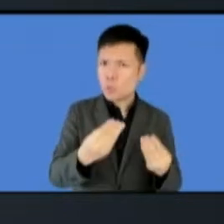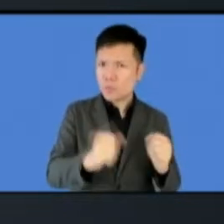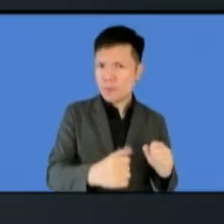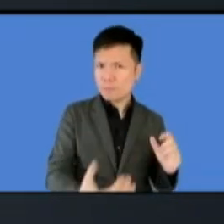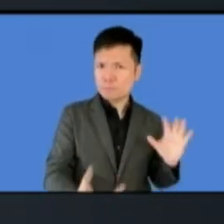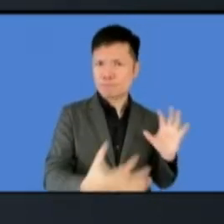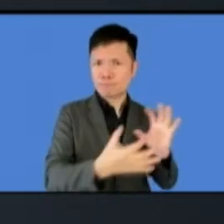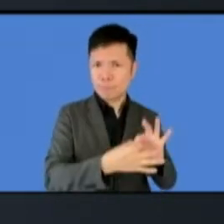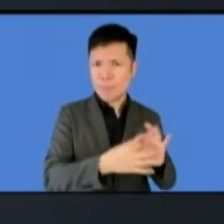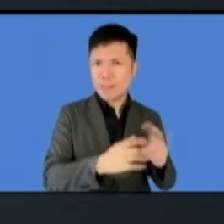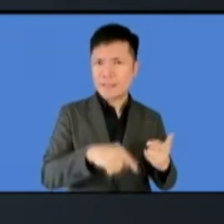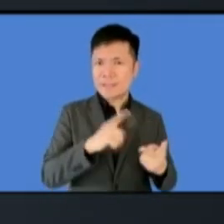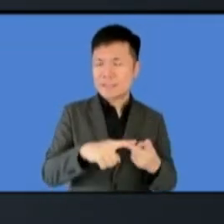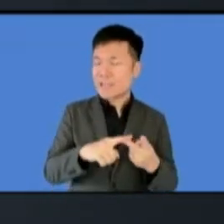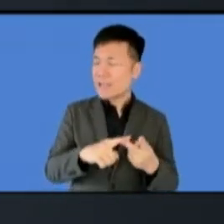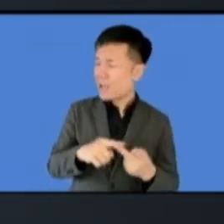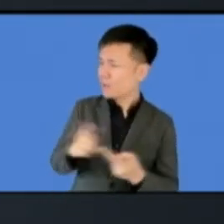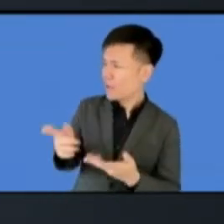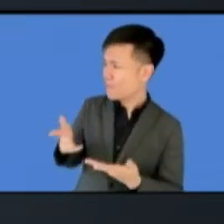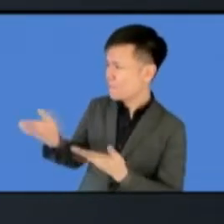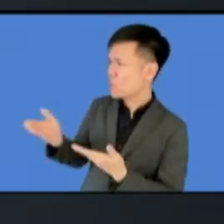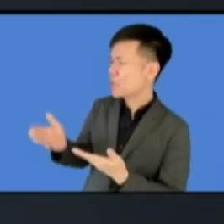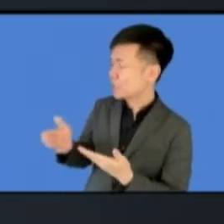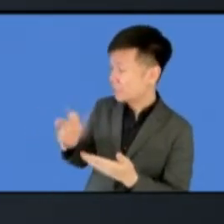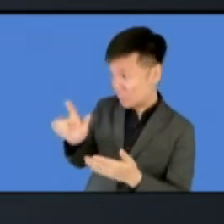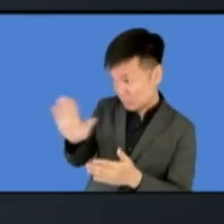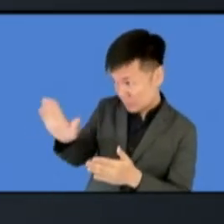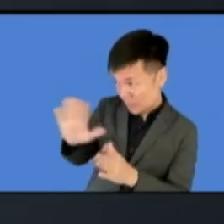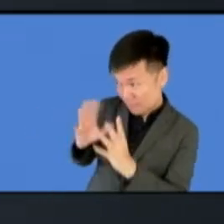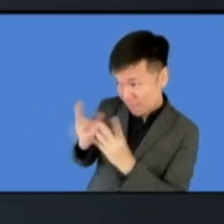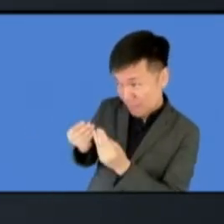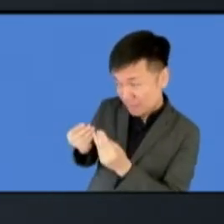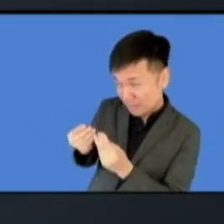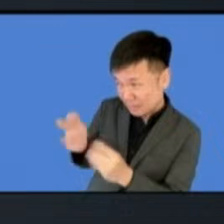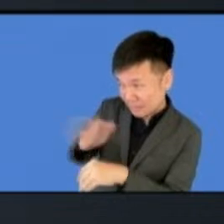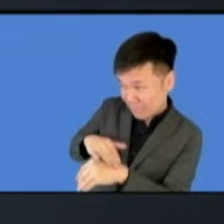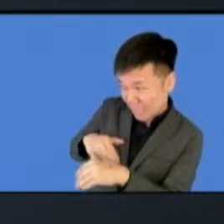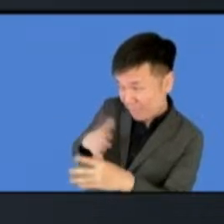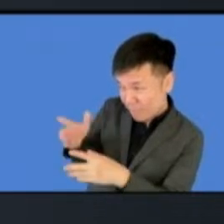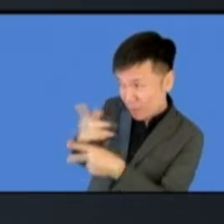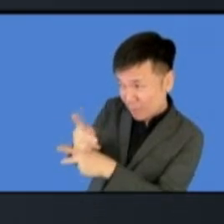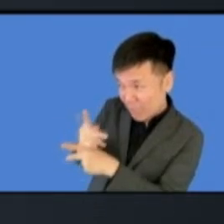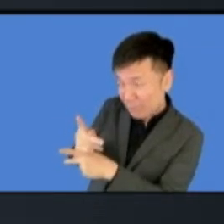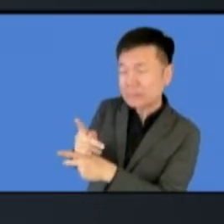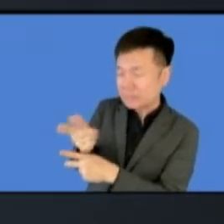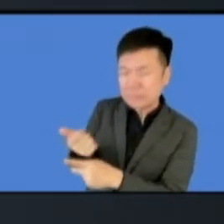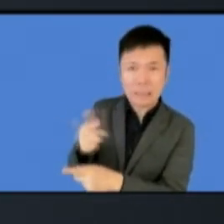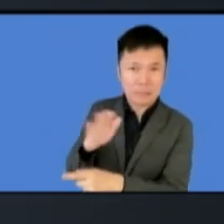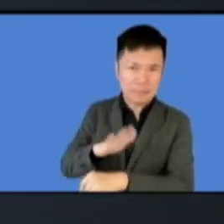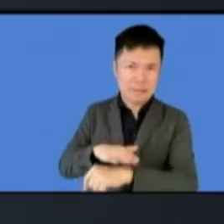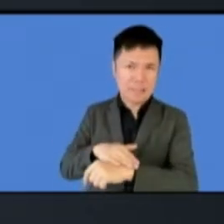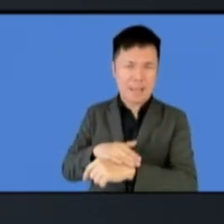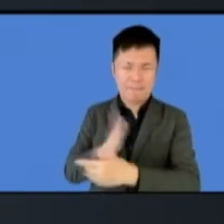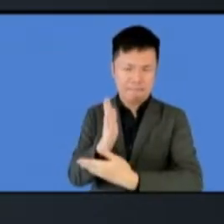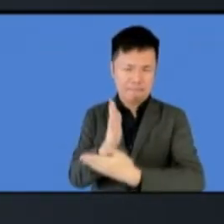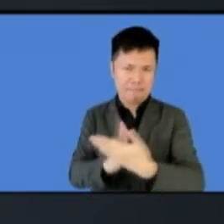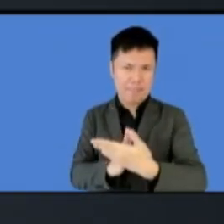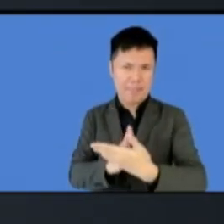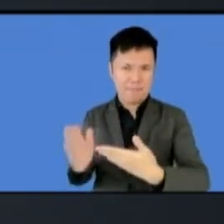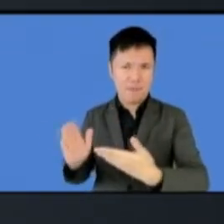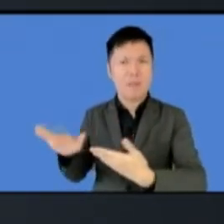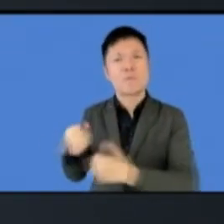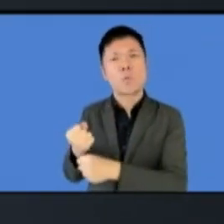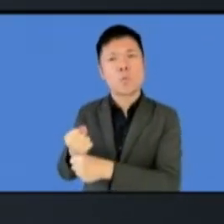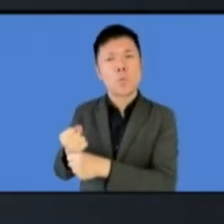caregiving friendly. So how we can actually encourage not only the government settings, the non-government social settings, but